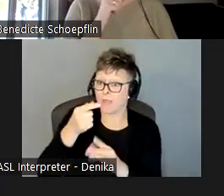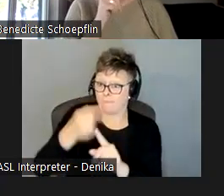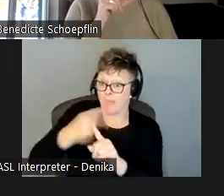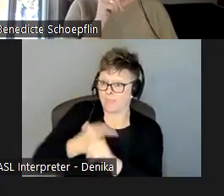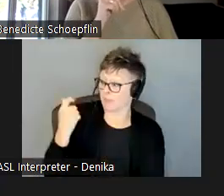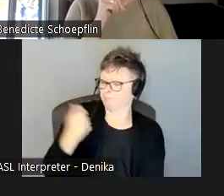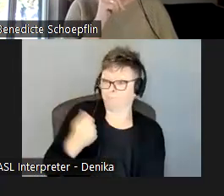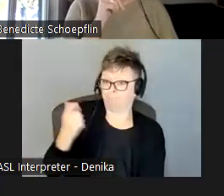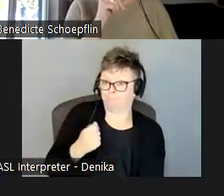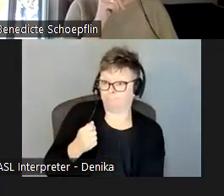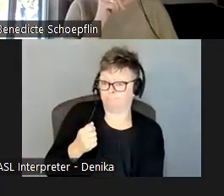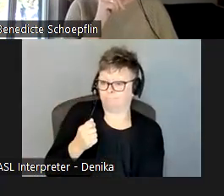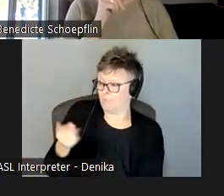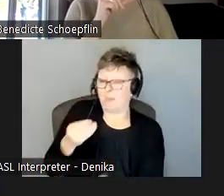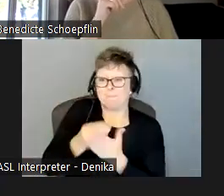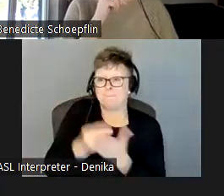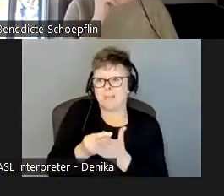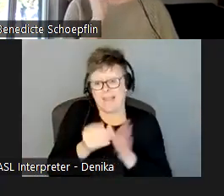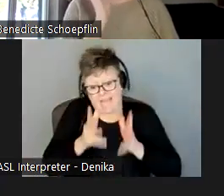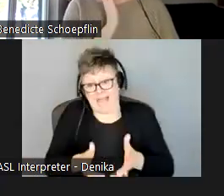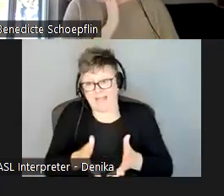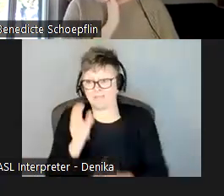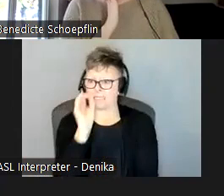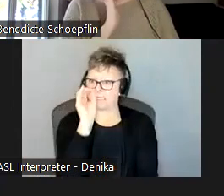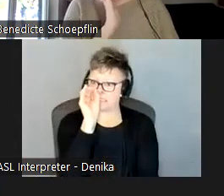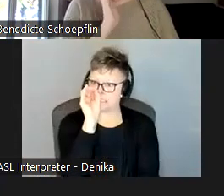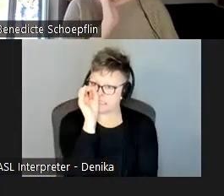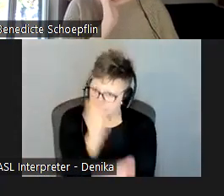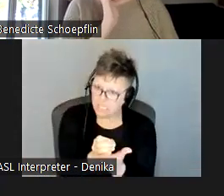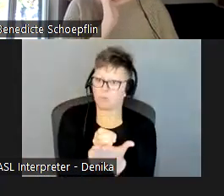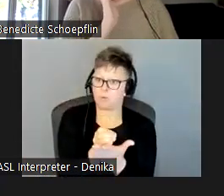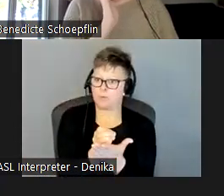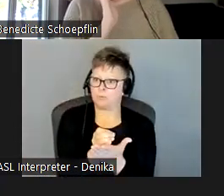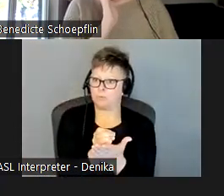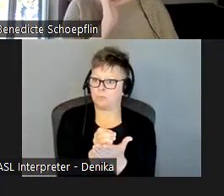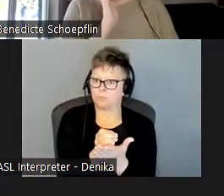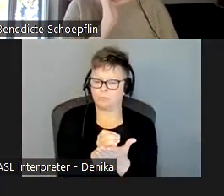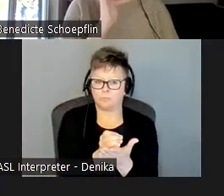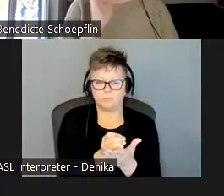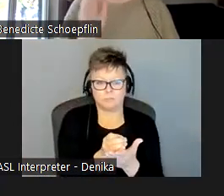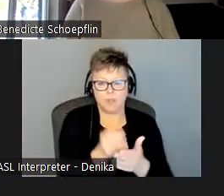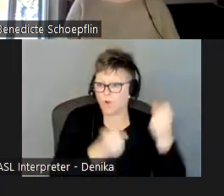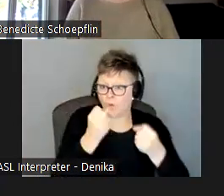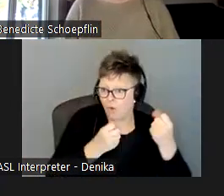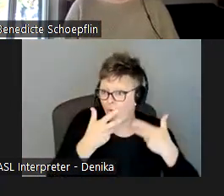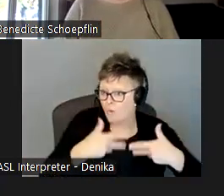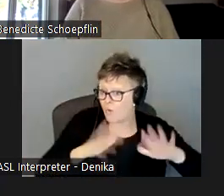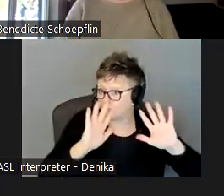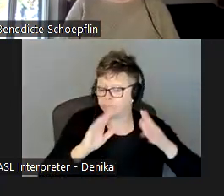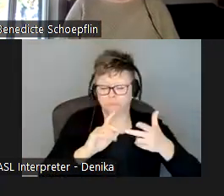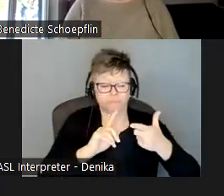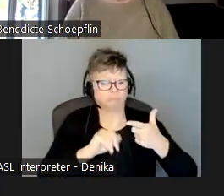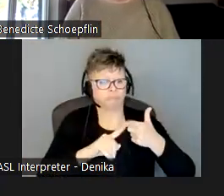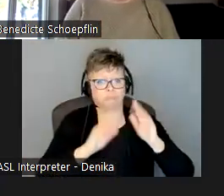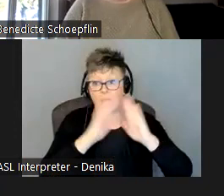had zero money. Sold her car, lost her house, had asked the bank